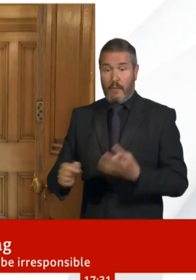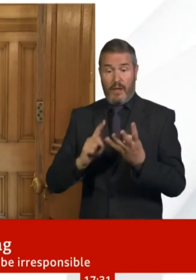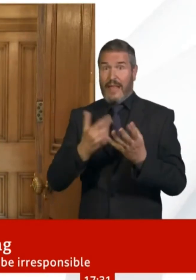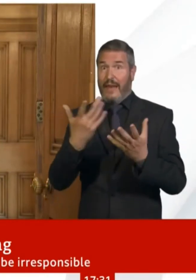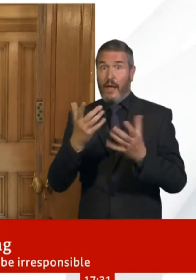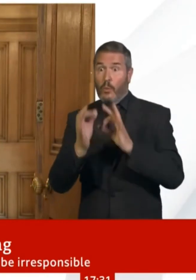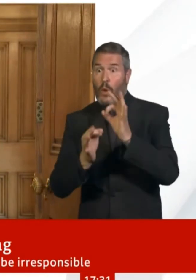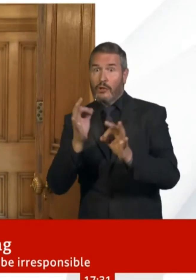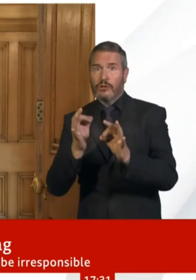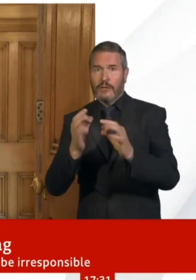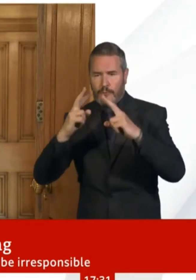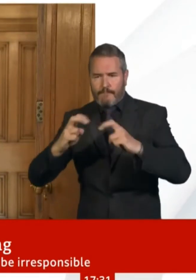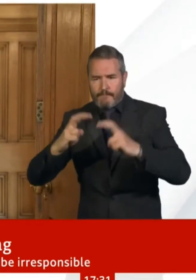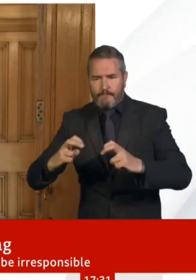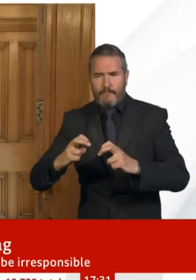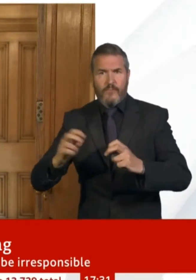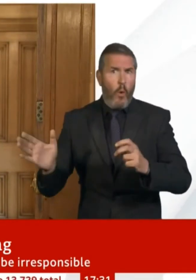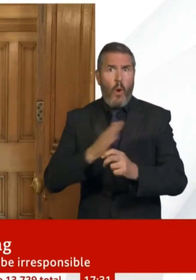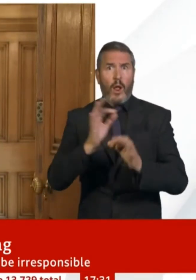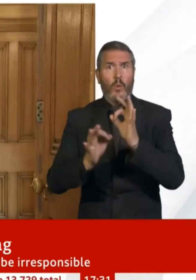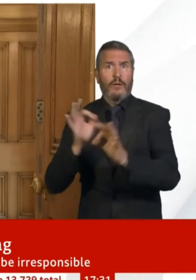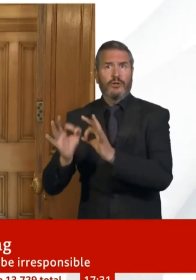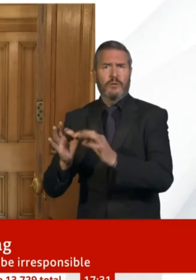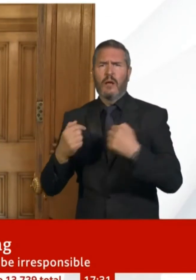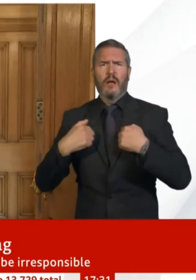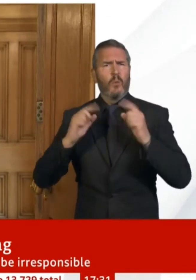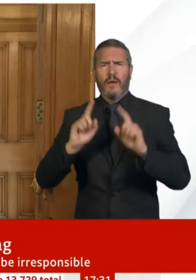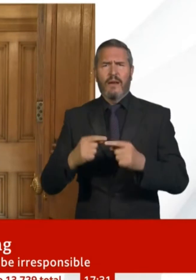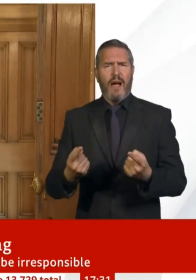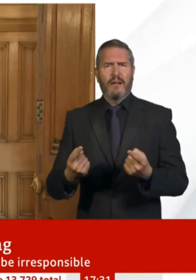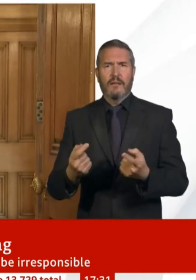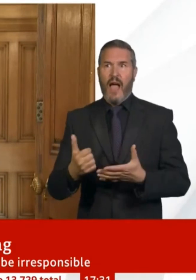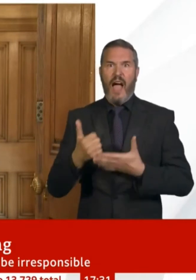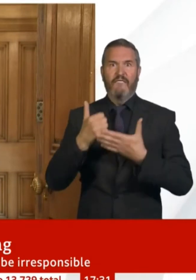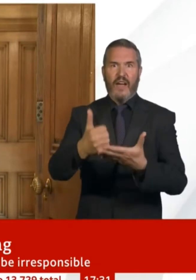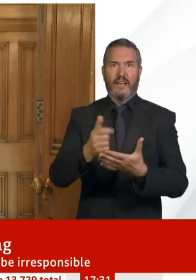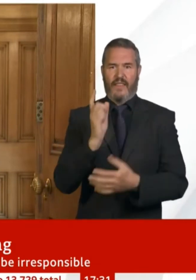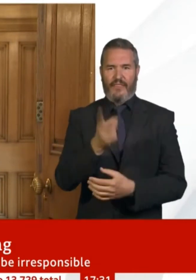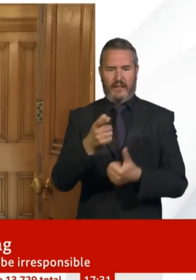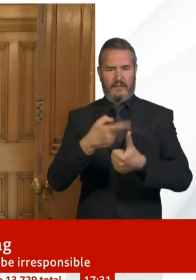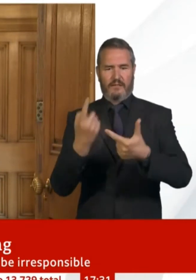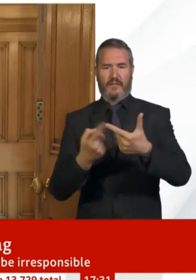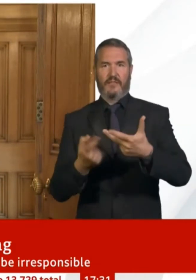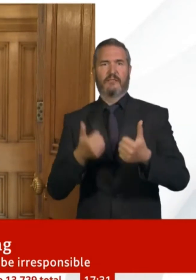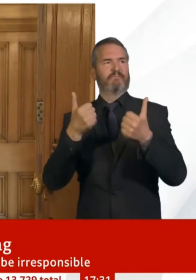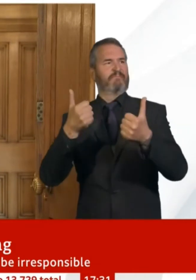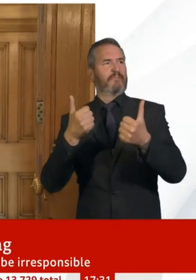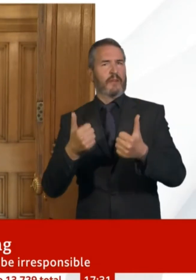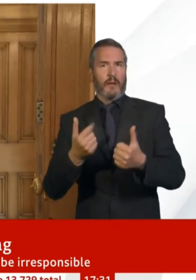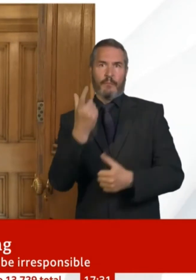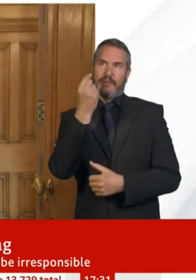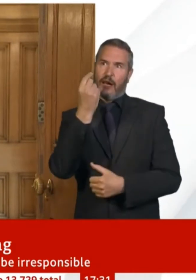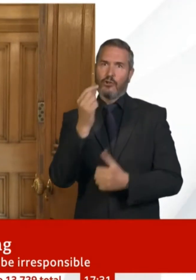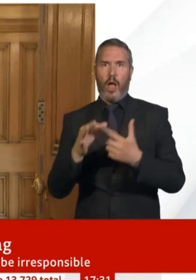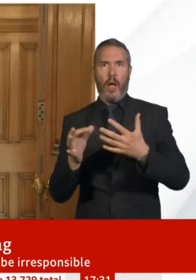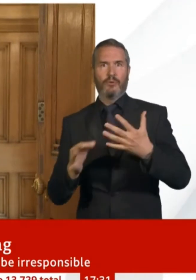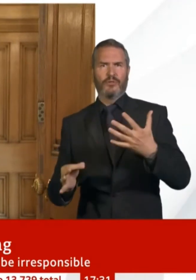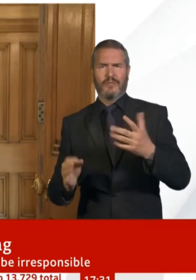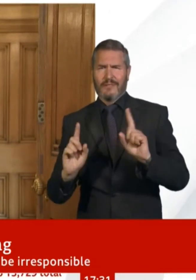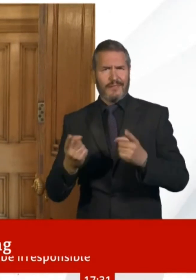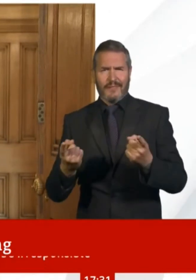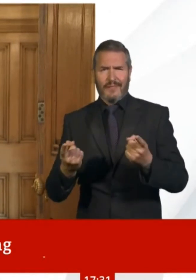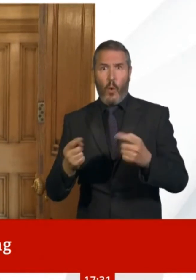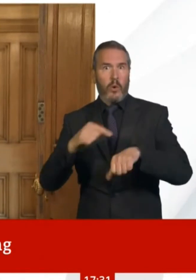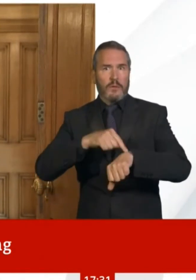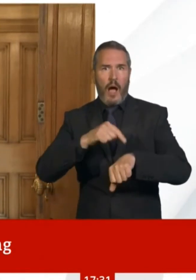answered, but why it would be irresponsible for us to set out in either more detail the measures that are being considered as potential options, or indeed the